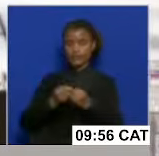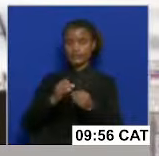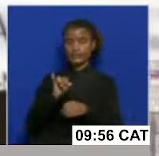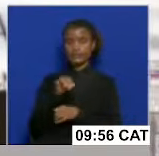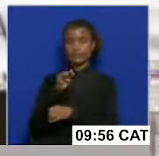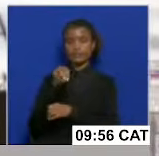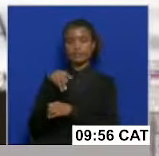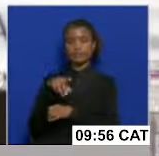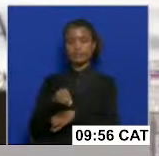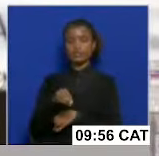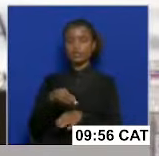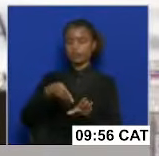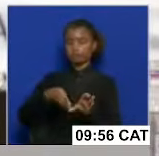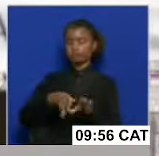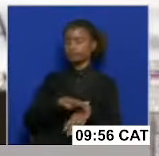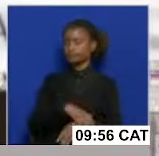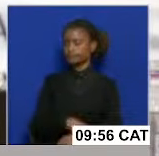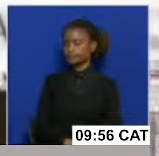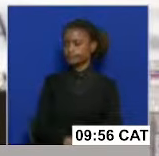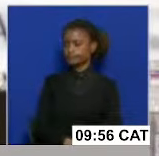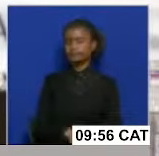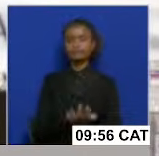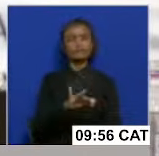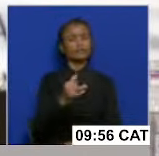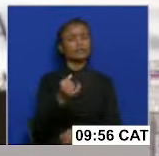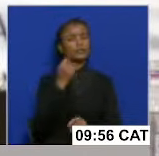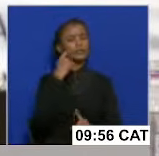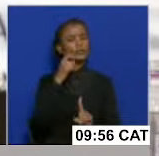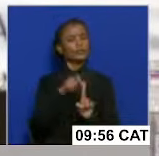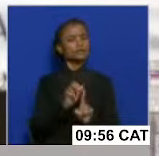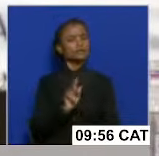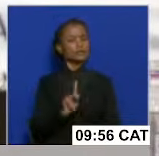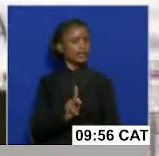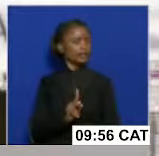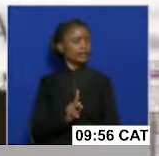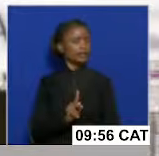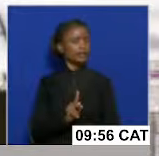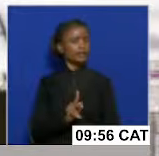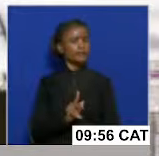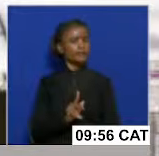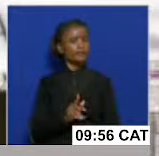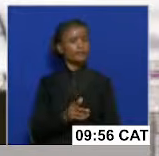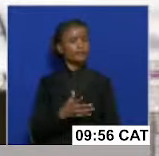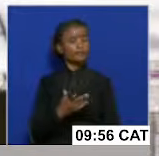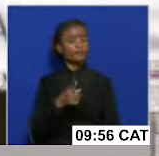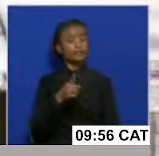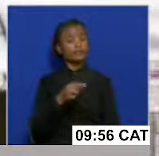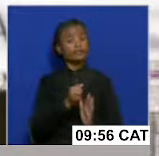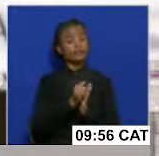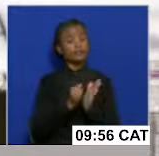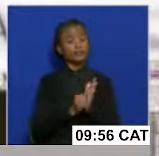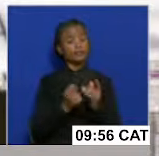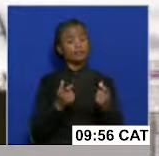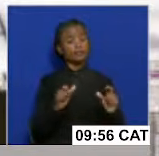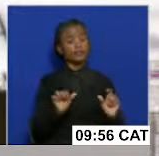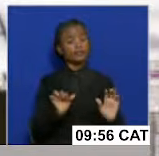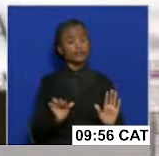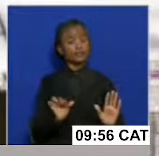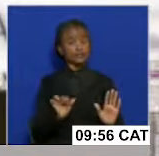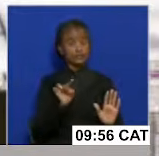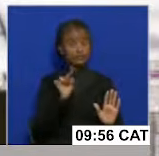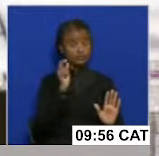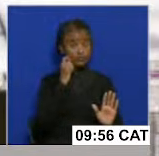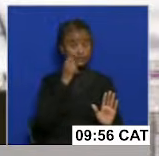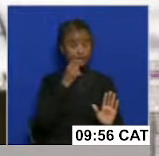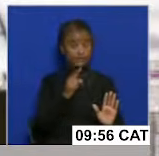So witness K, in light of your statement in paragraph 6, where you say because you were no longer performing